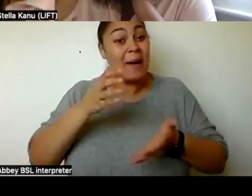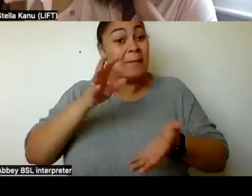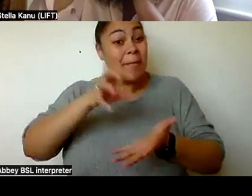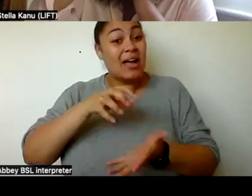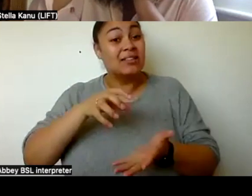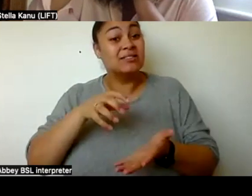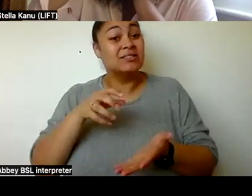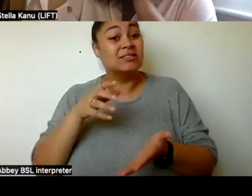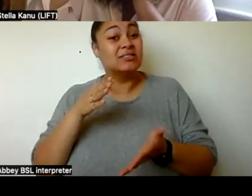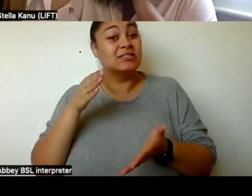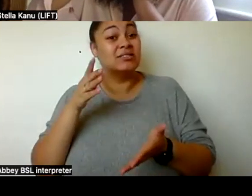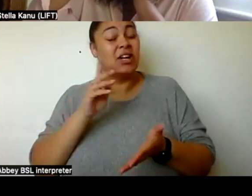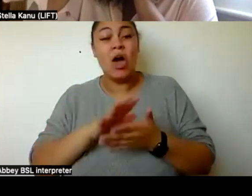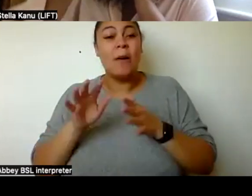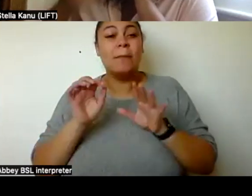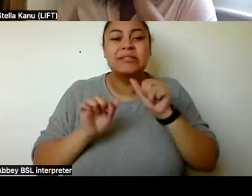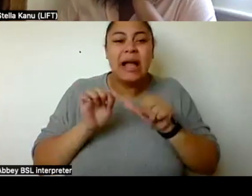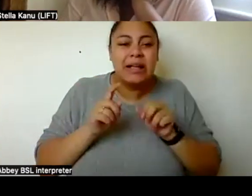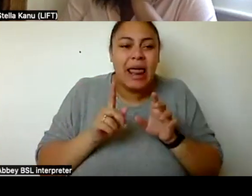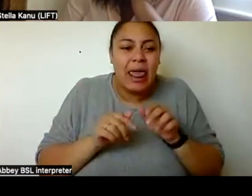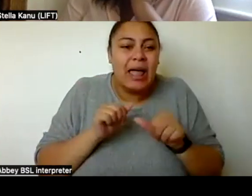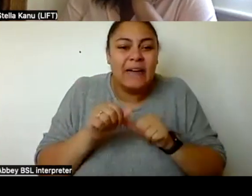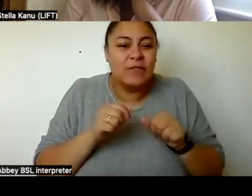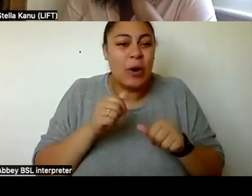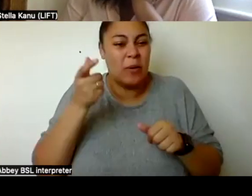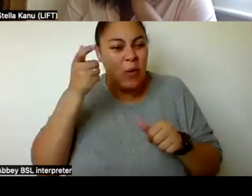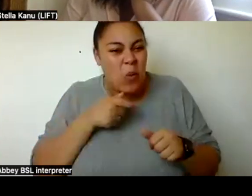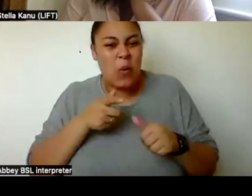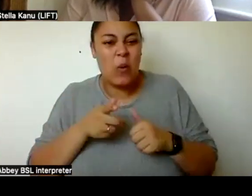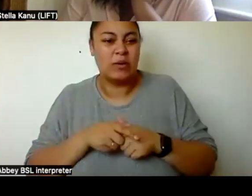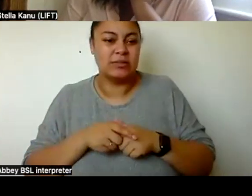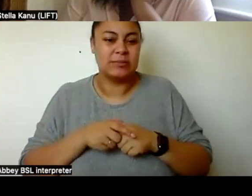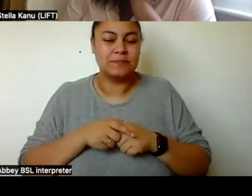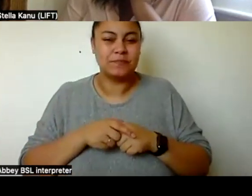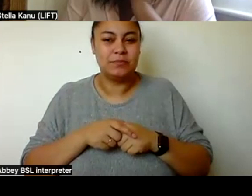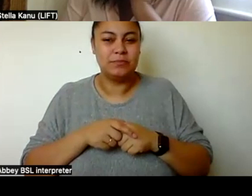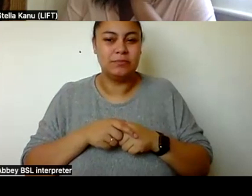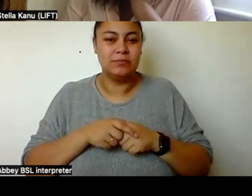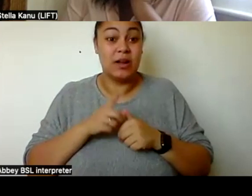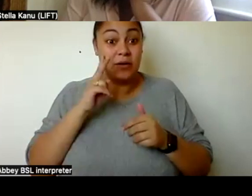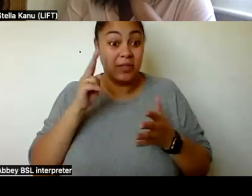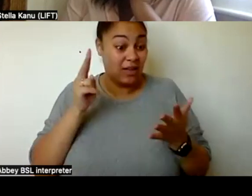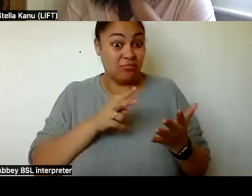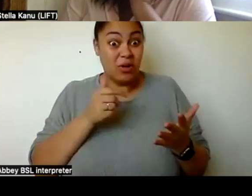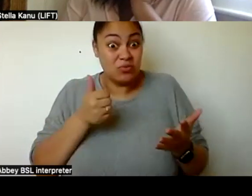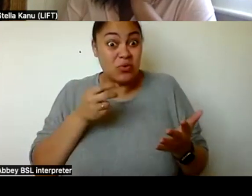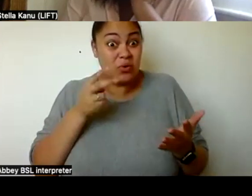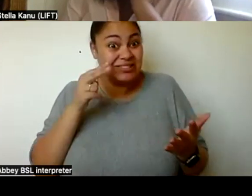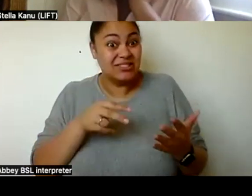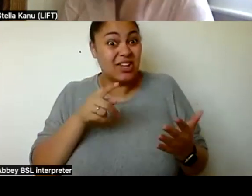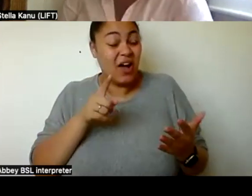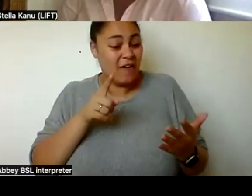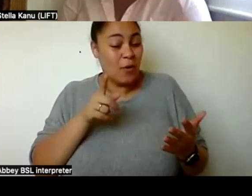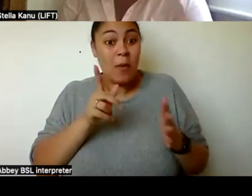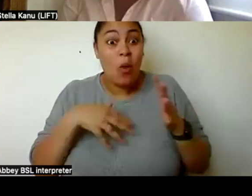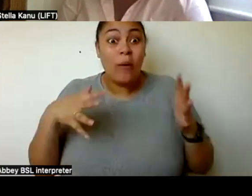protecting yourself from litigation. And I thought that was a really great insight from a lawyer. She did say you